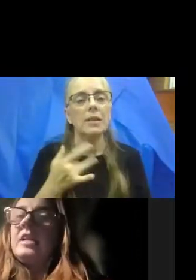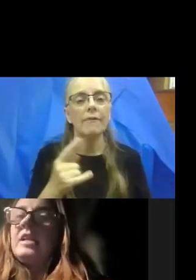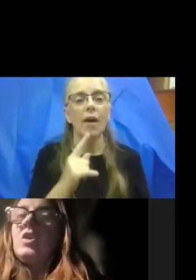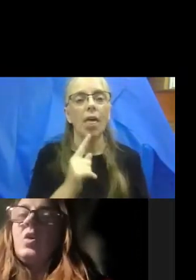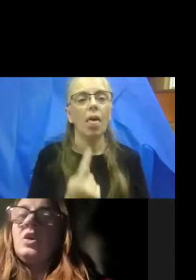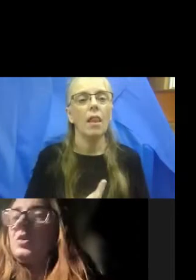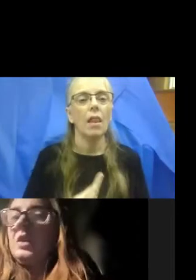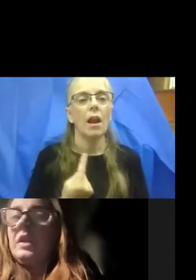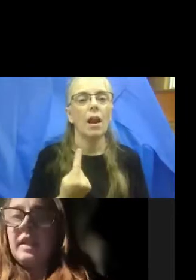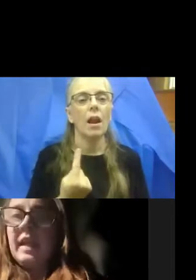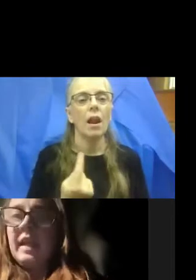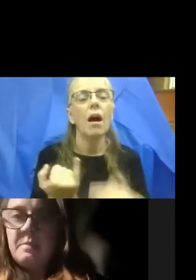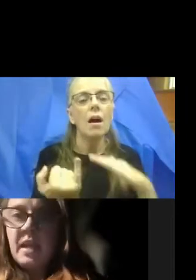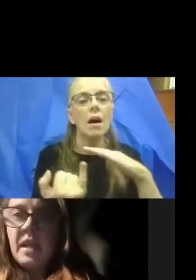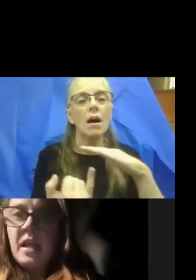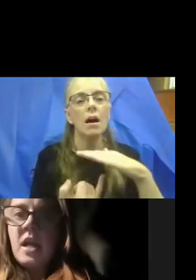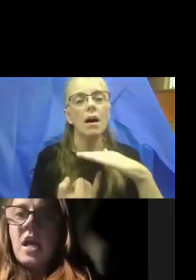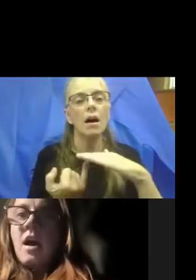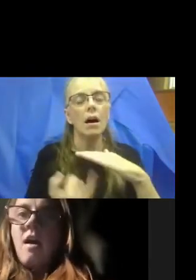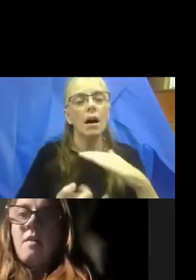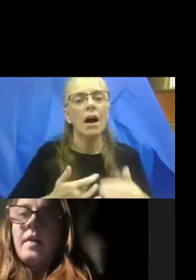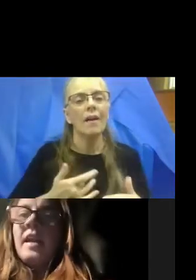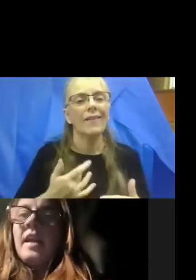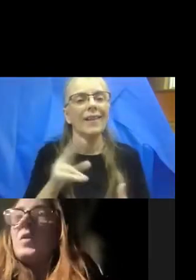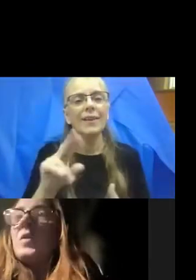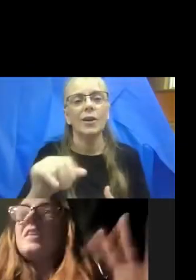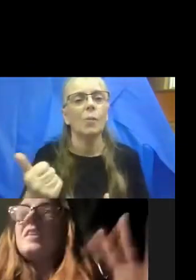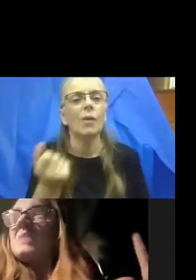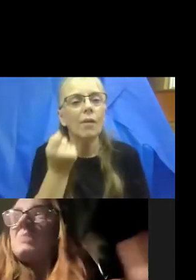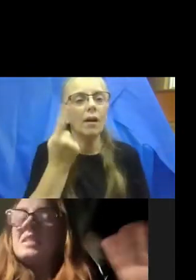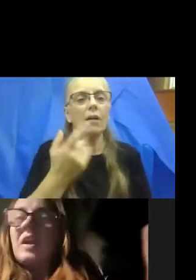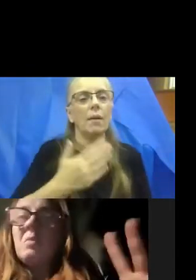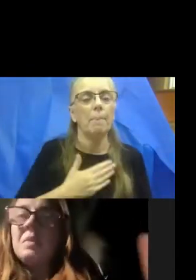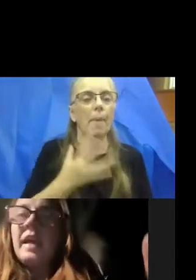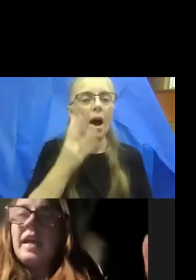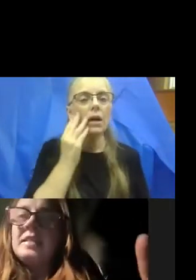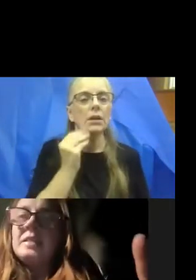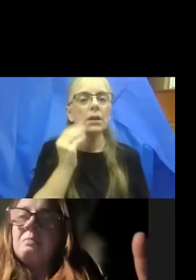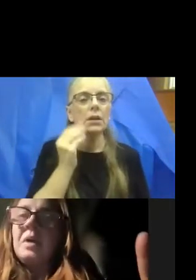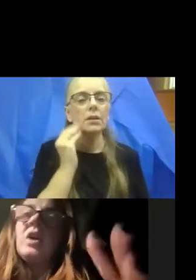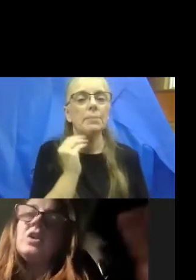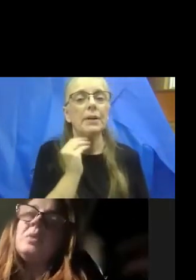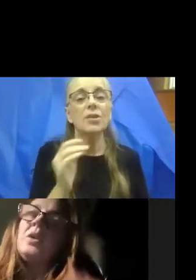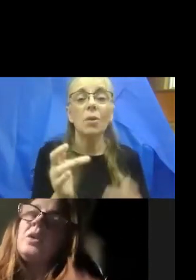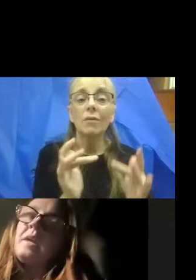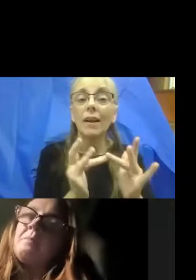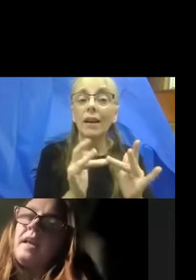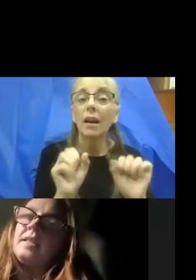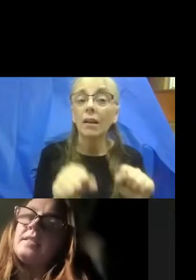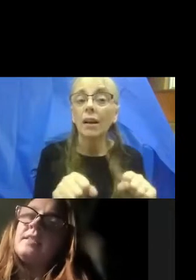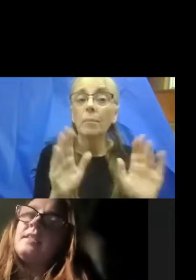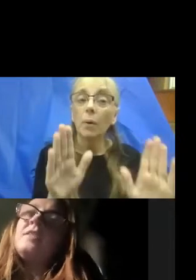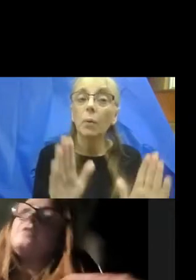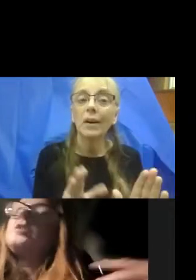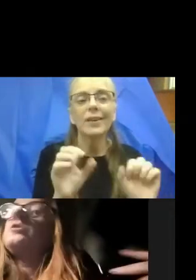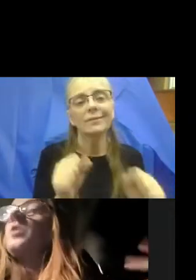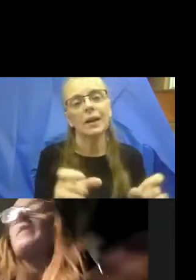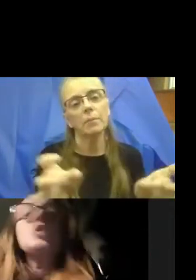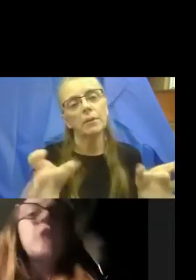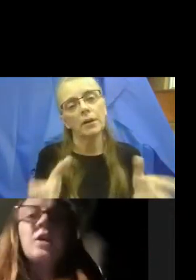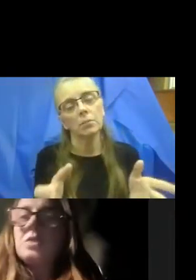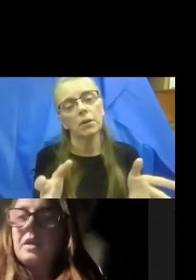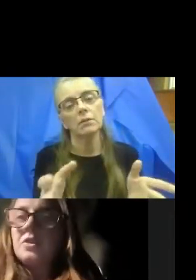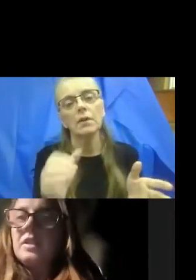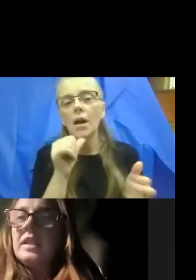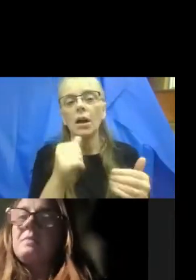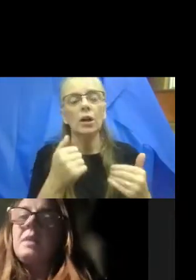that no one could really relate to me. And I know the internet could be a terrible place, but it could also be a great place. Even if you don't have a